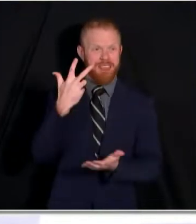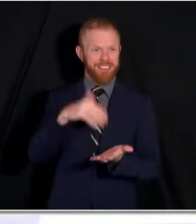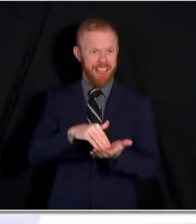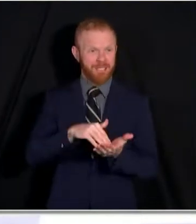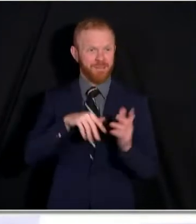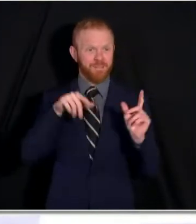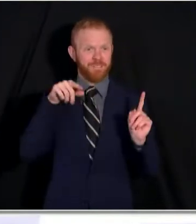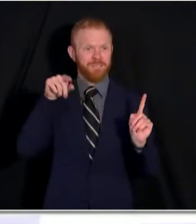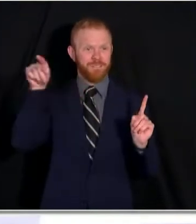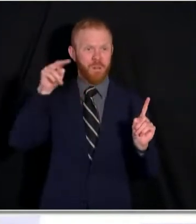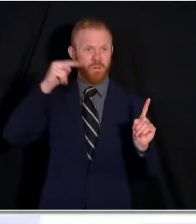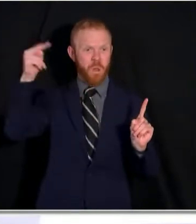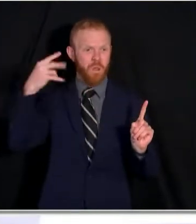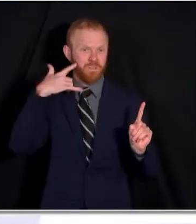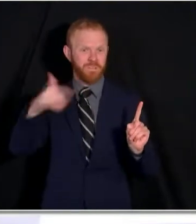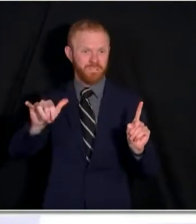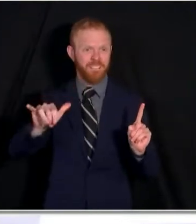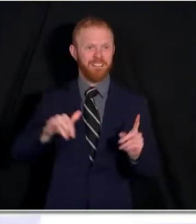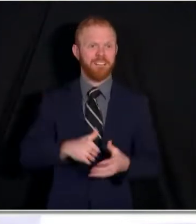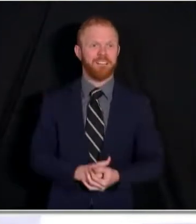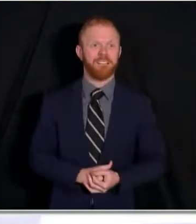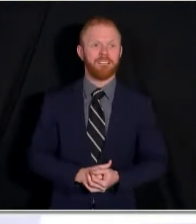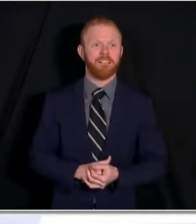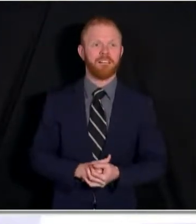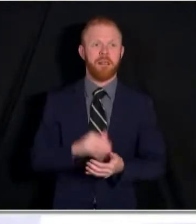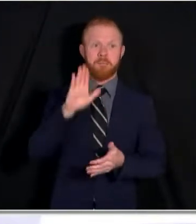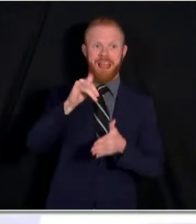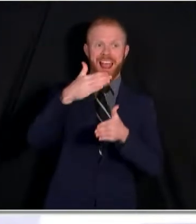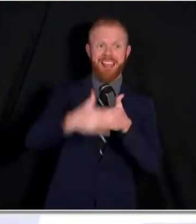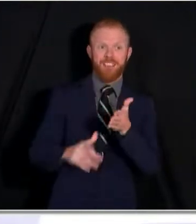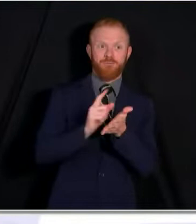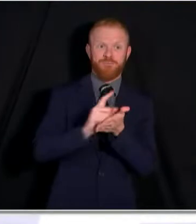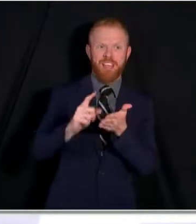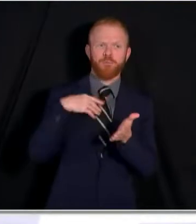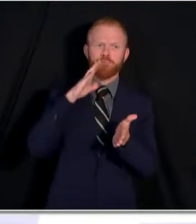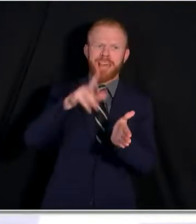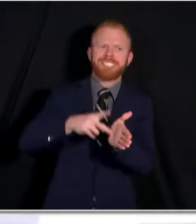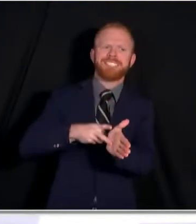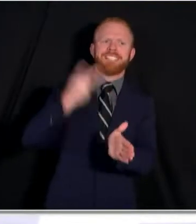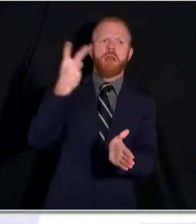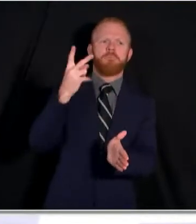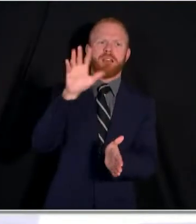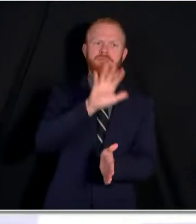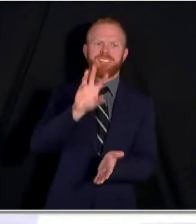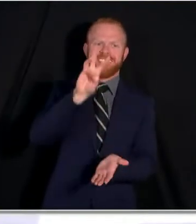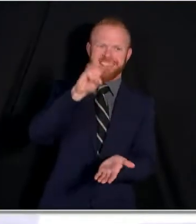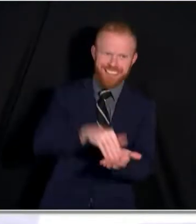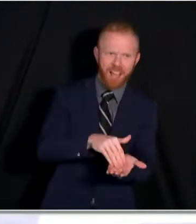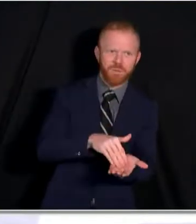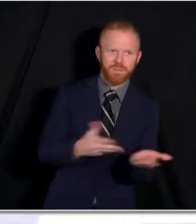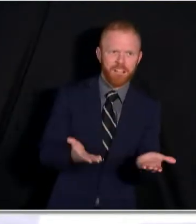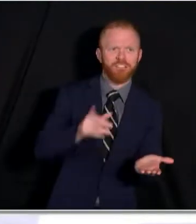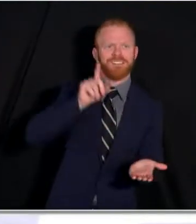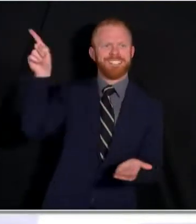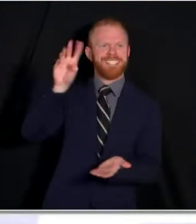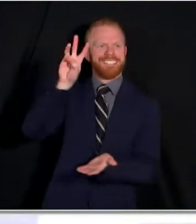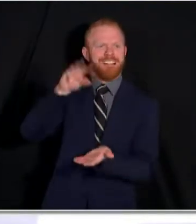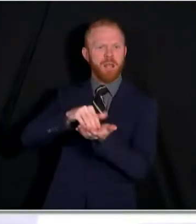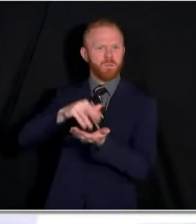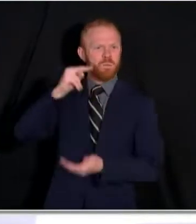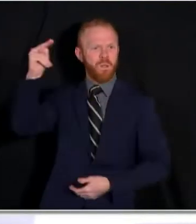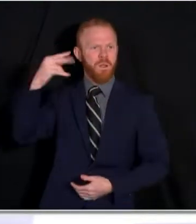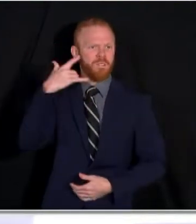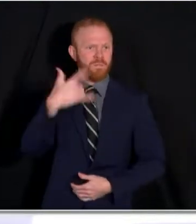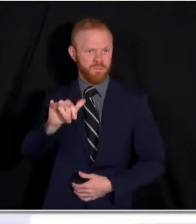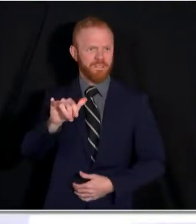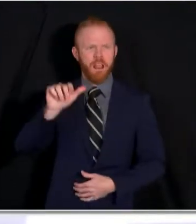in Northern California. By the end of the week, we will double that, 6,000 here, 6,000 in Northern California, Alameda County.